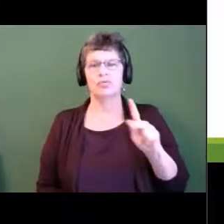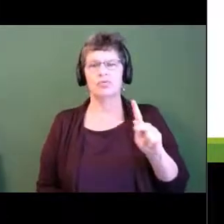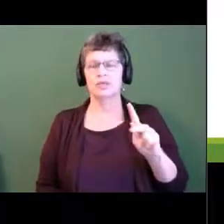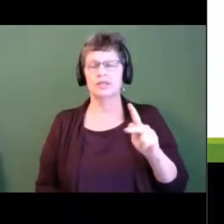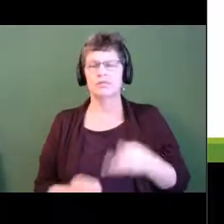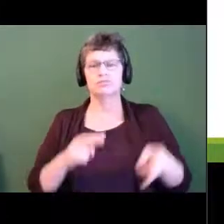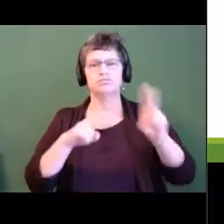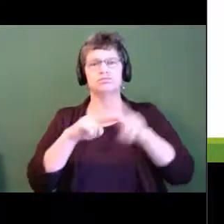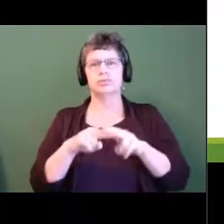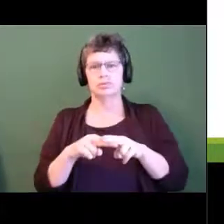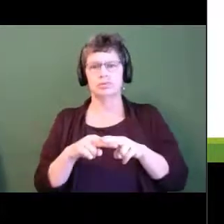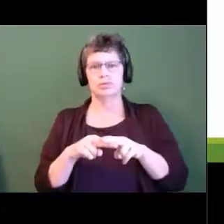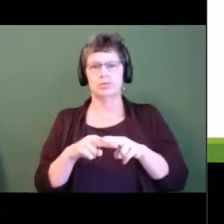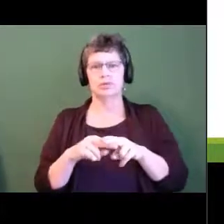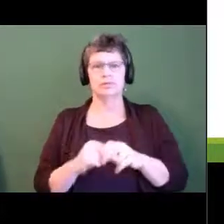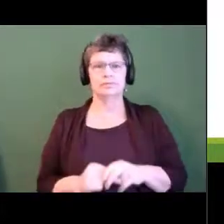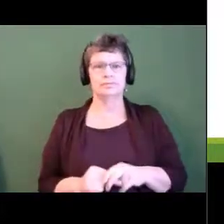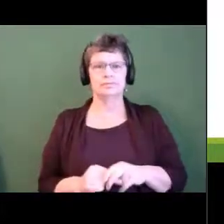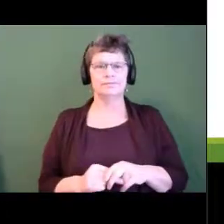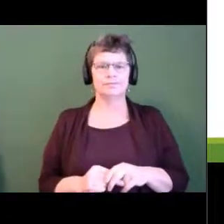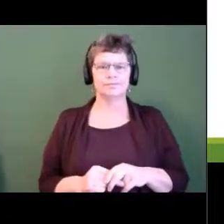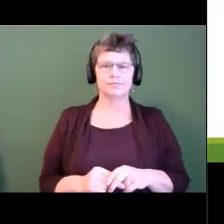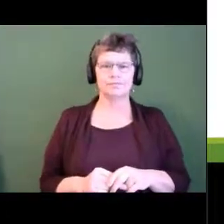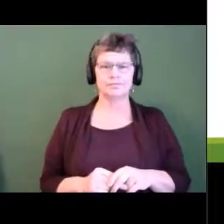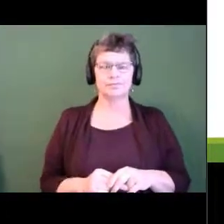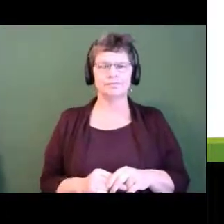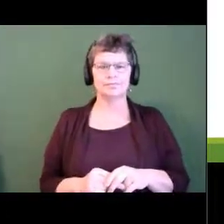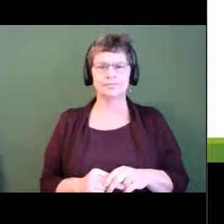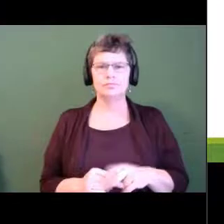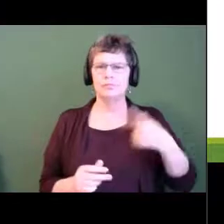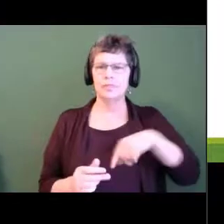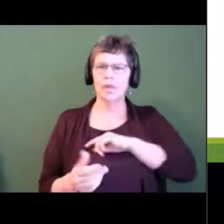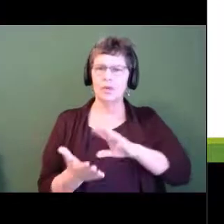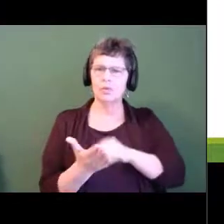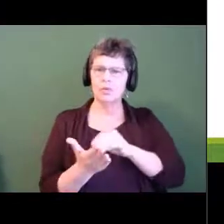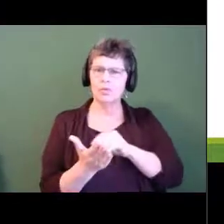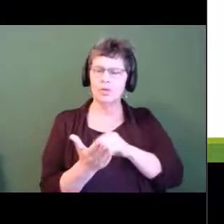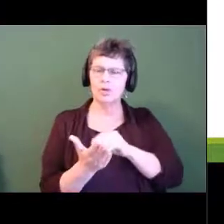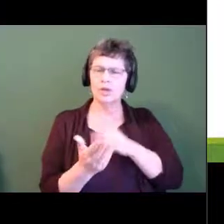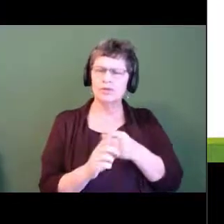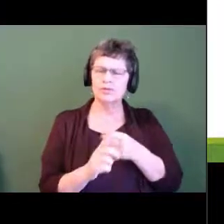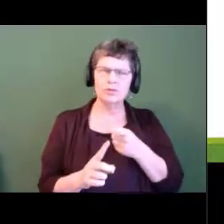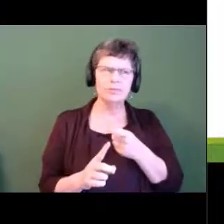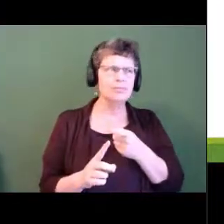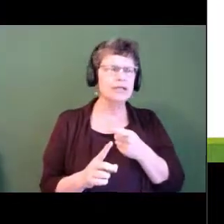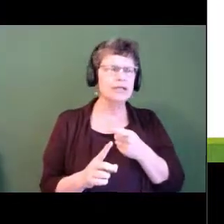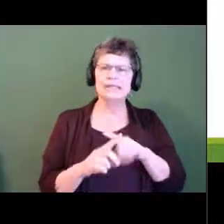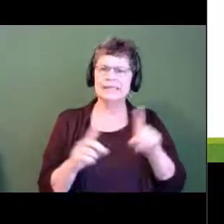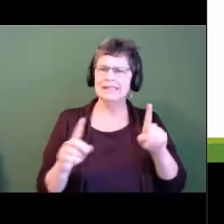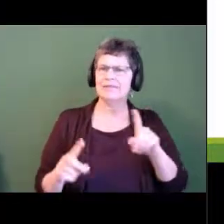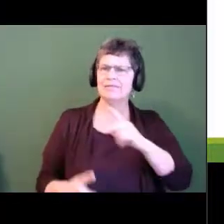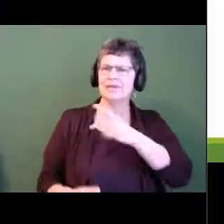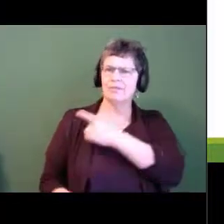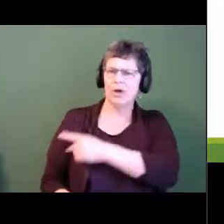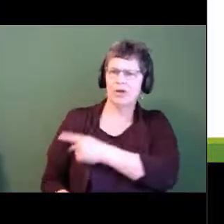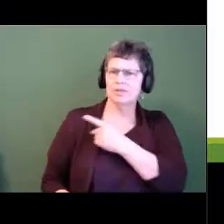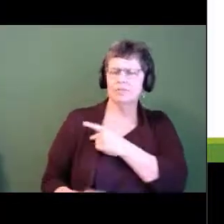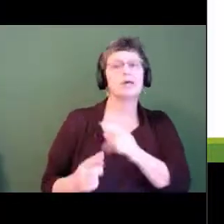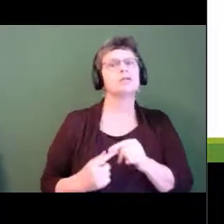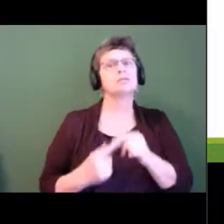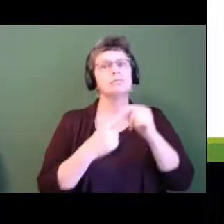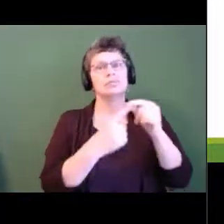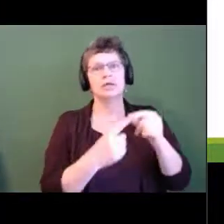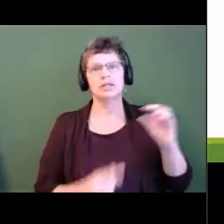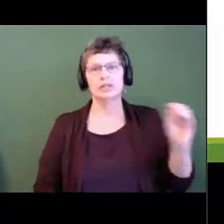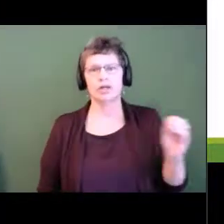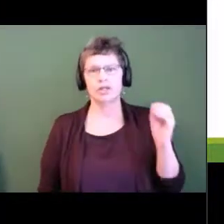with COVID is the shocking information that came out from Ontario in particular, but not only Ontario, about